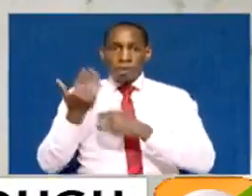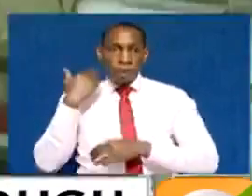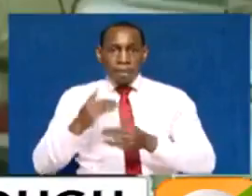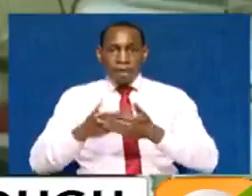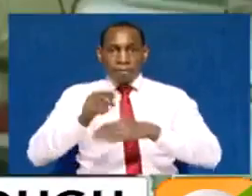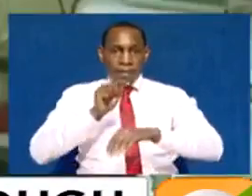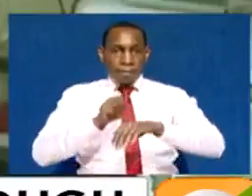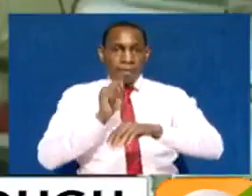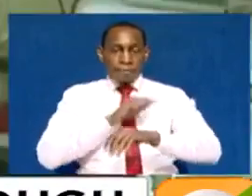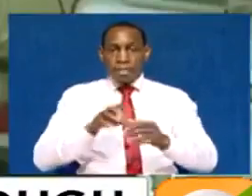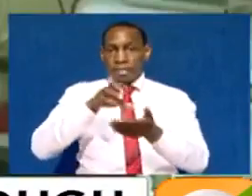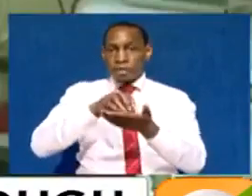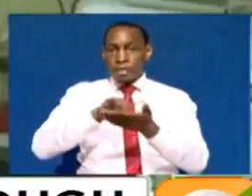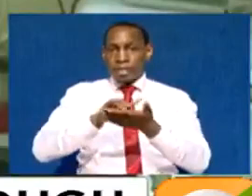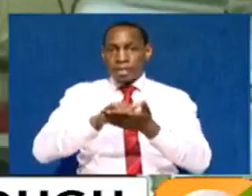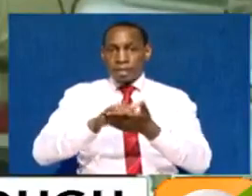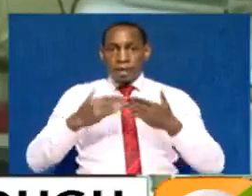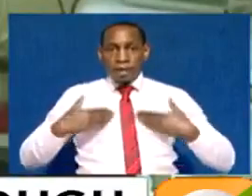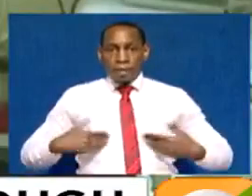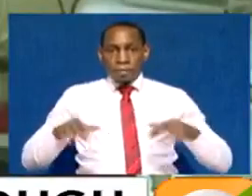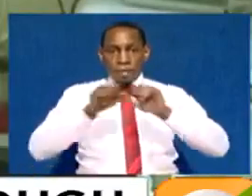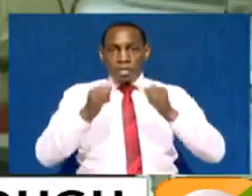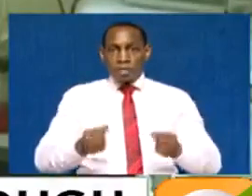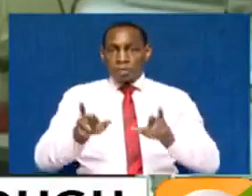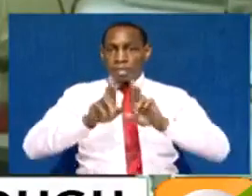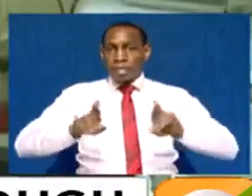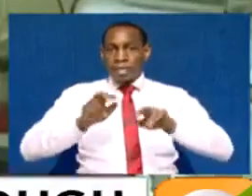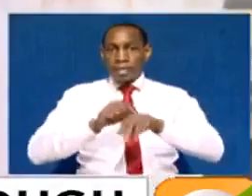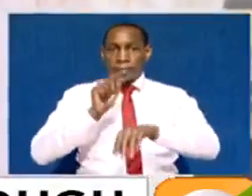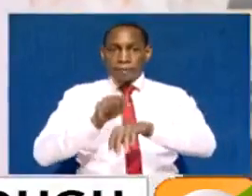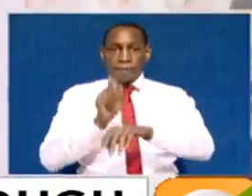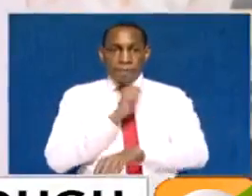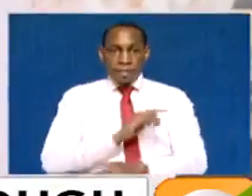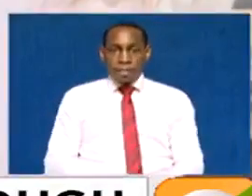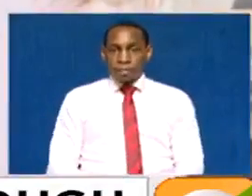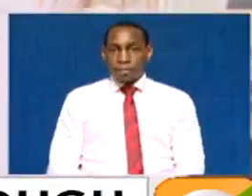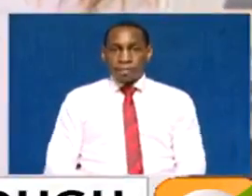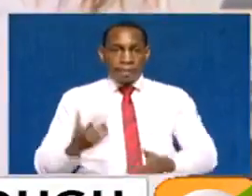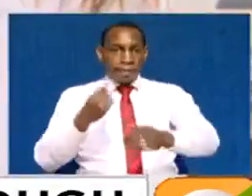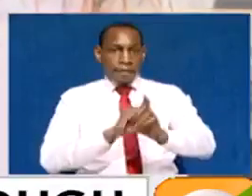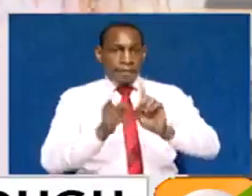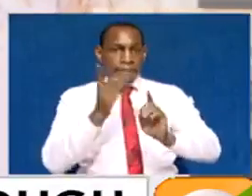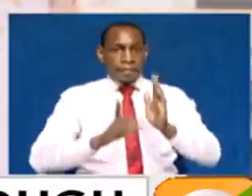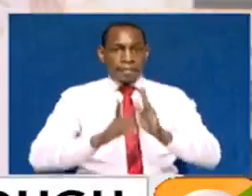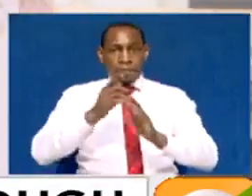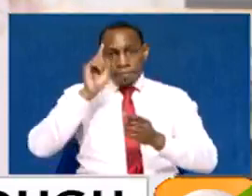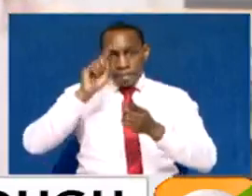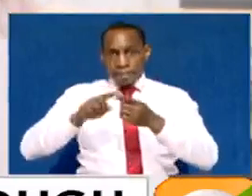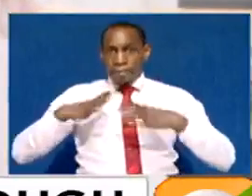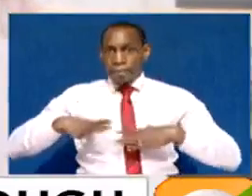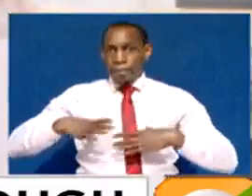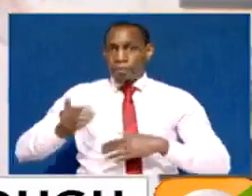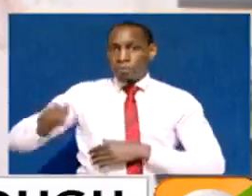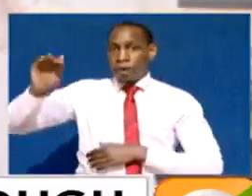of a mosquito, a situation that will keep the immune system alert in case of a mosquito bite. This vaccine was initially developed for adults and it didn't